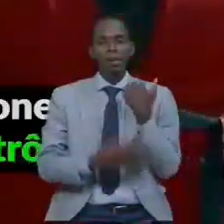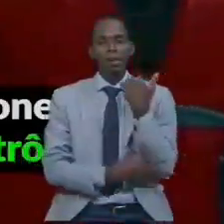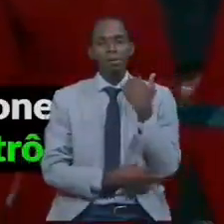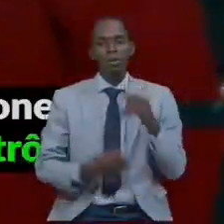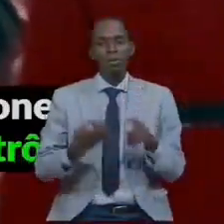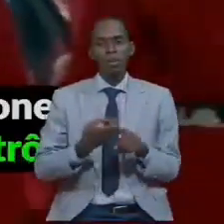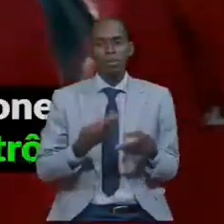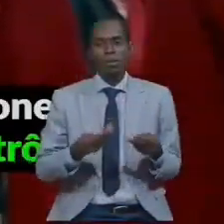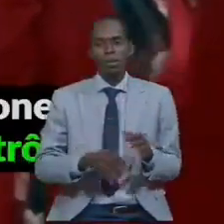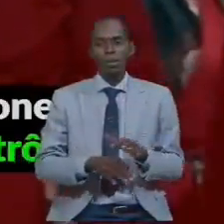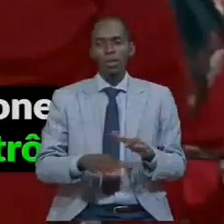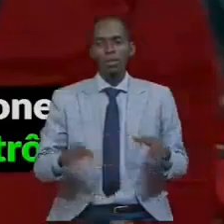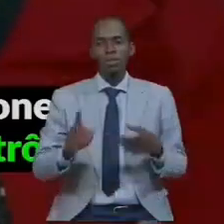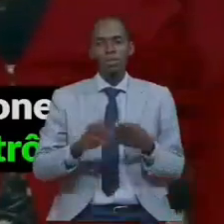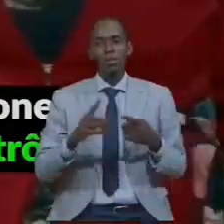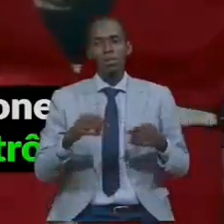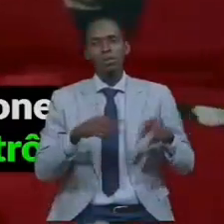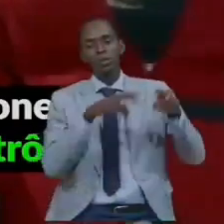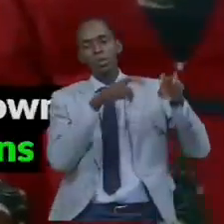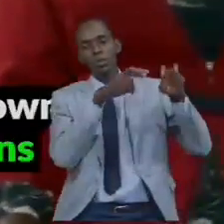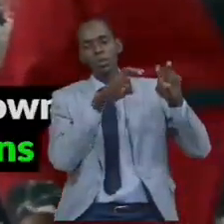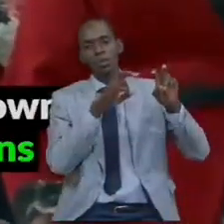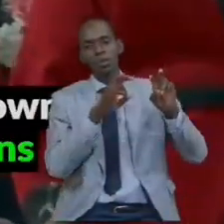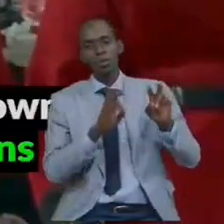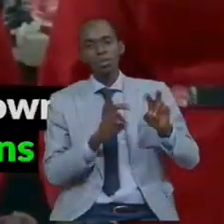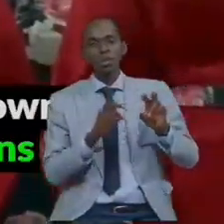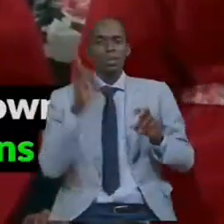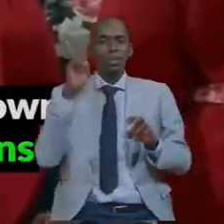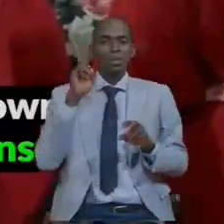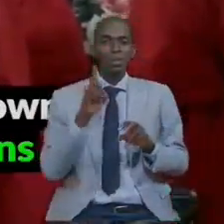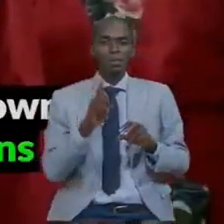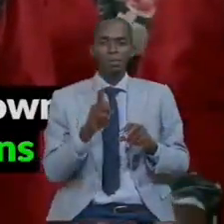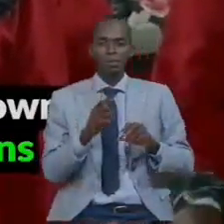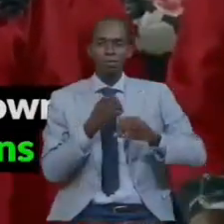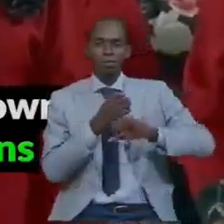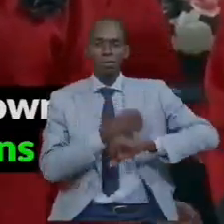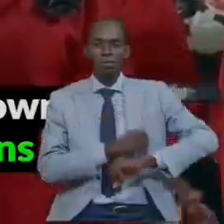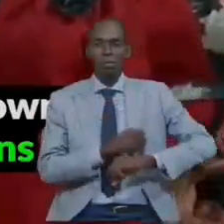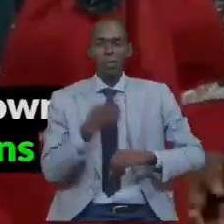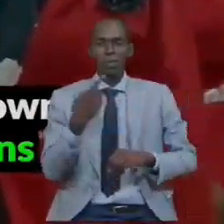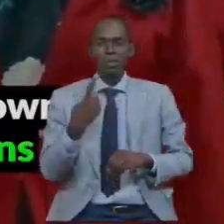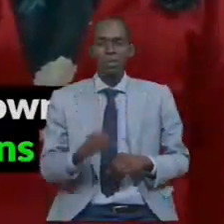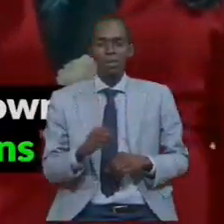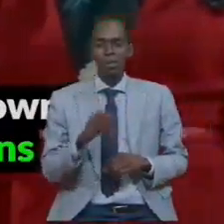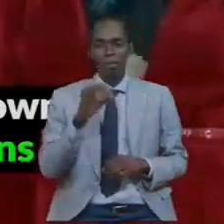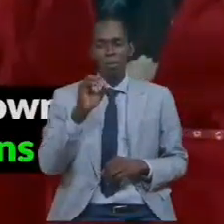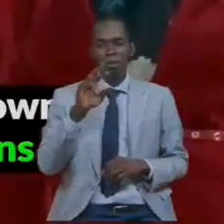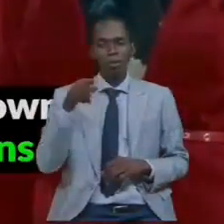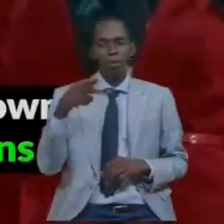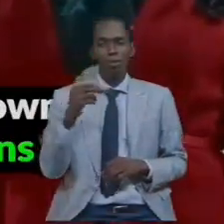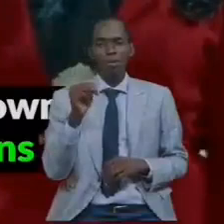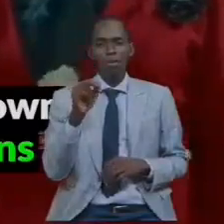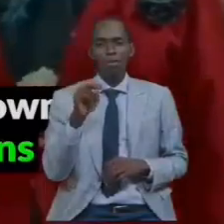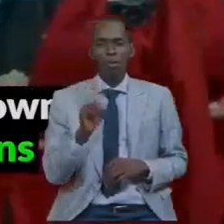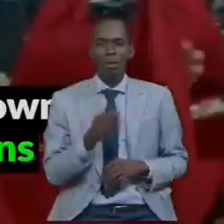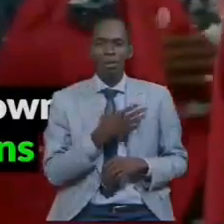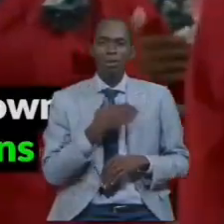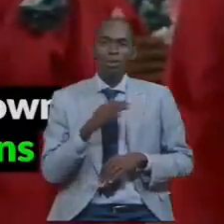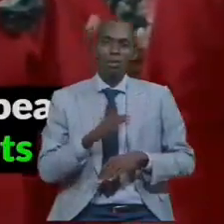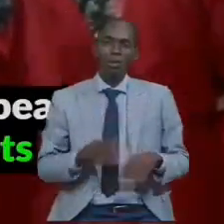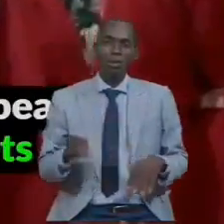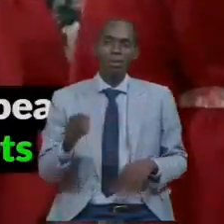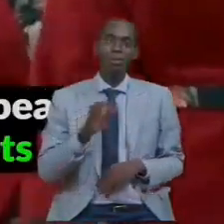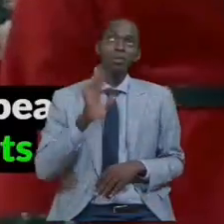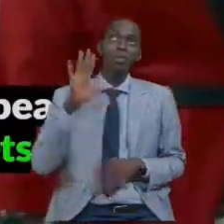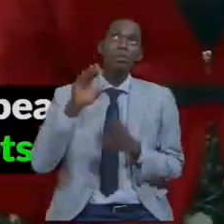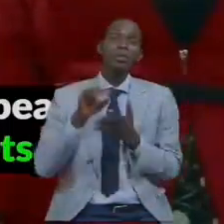poor from the dust to the floor. He shatters the orphans and calls them his